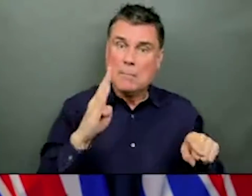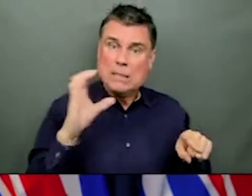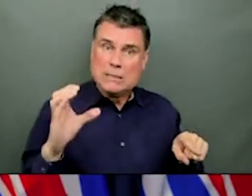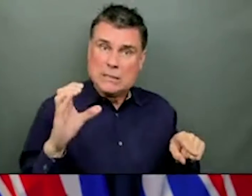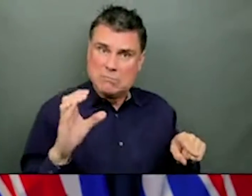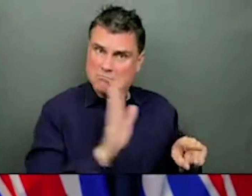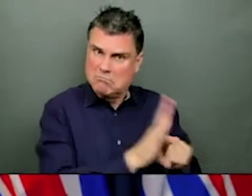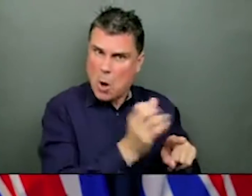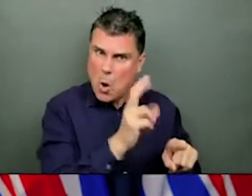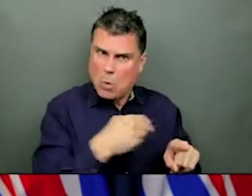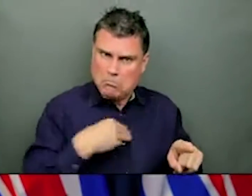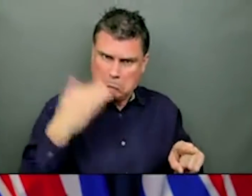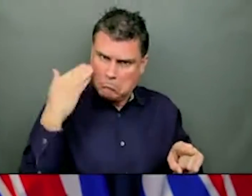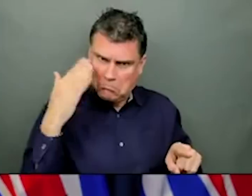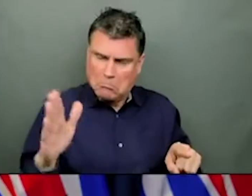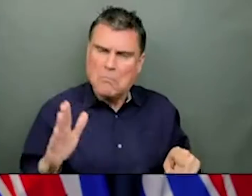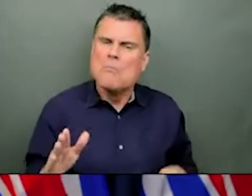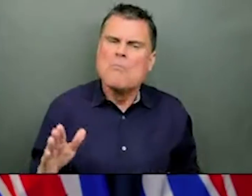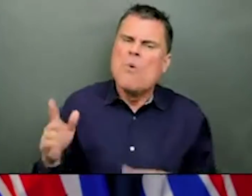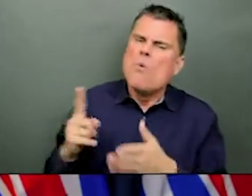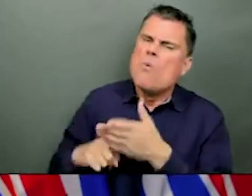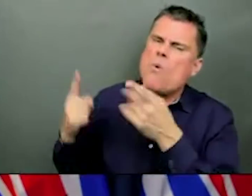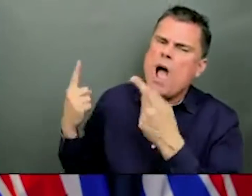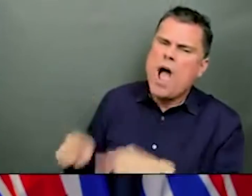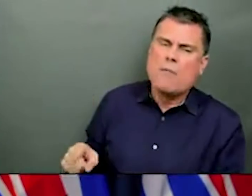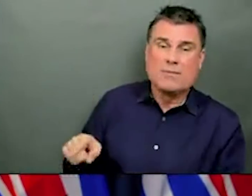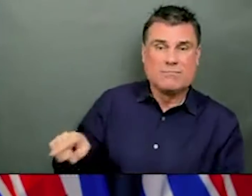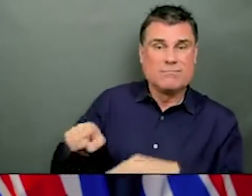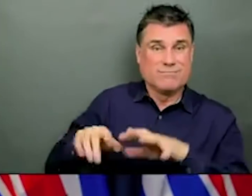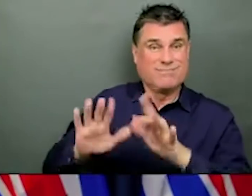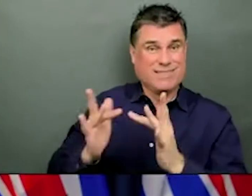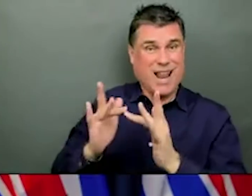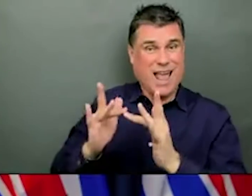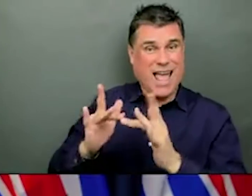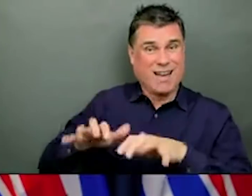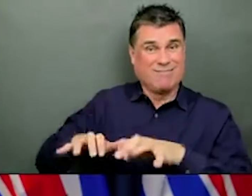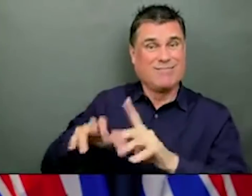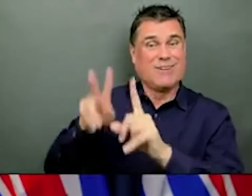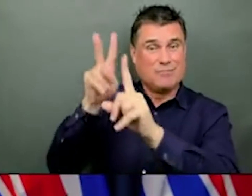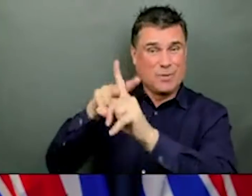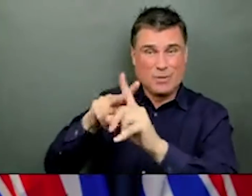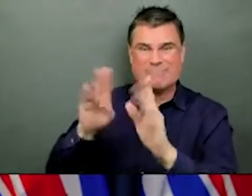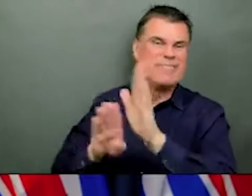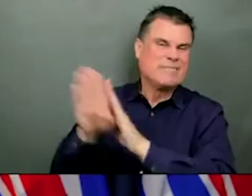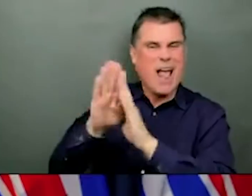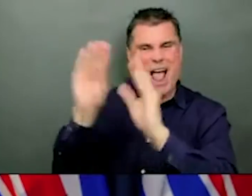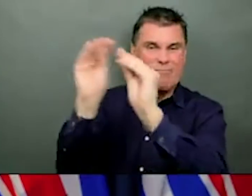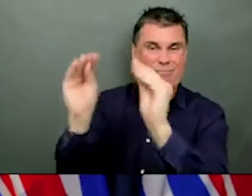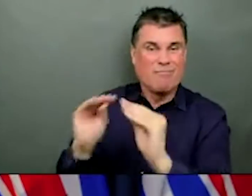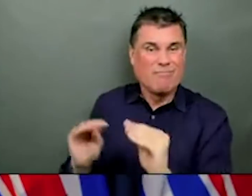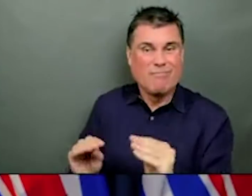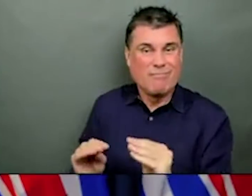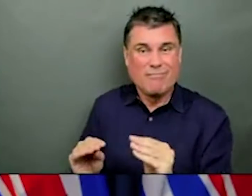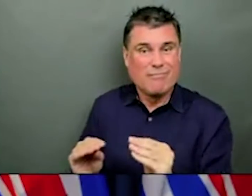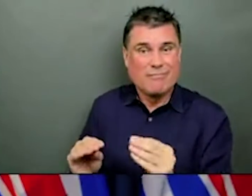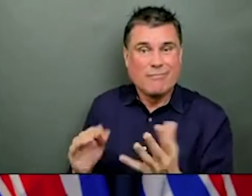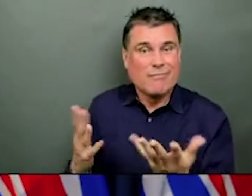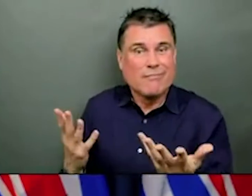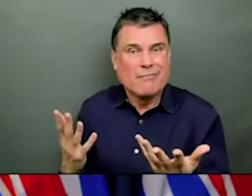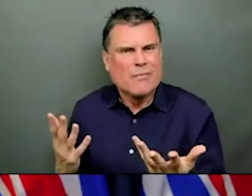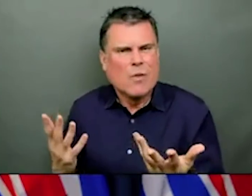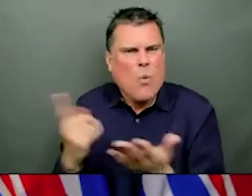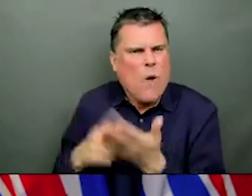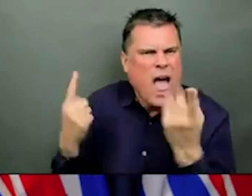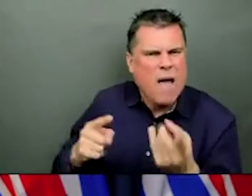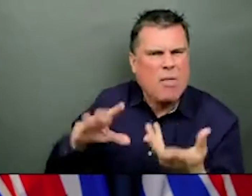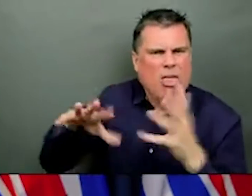to design one in-house and they just couldn't get it done in a timely way? Or did they try to hire an outside contractor? Is there any indication of